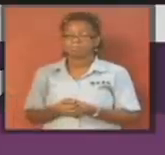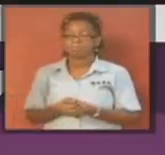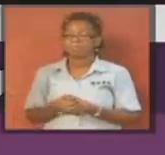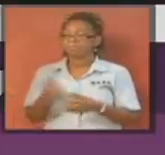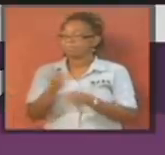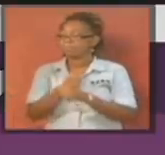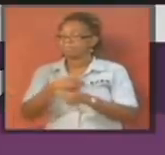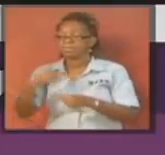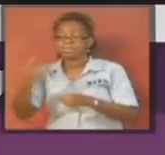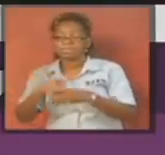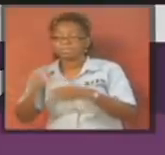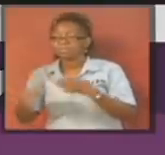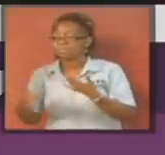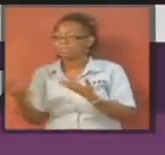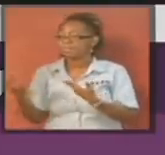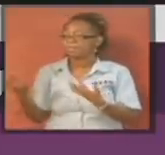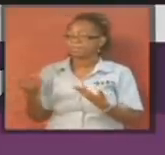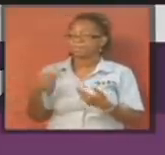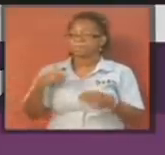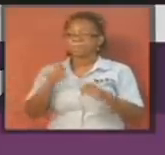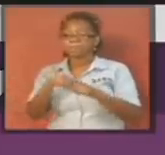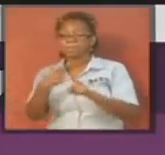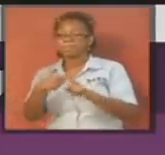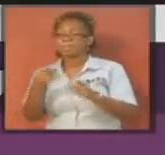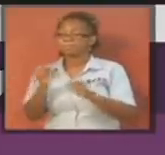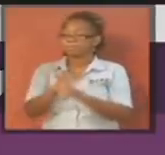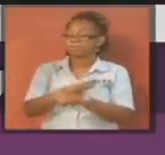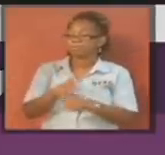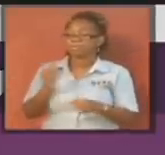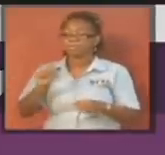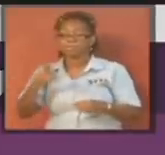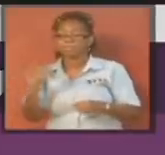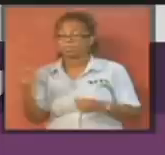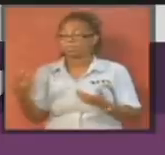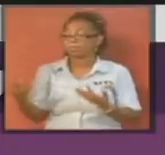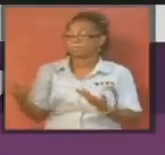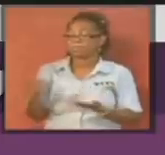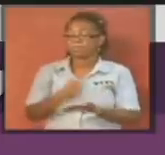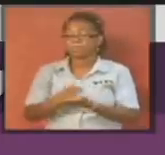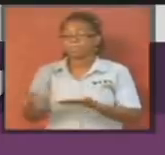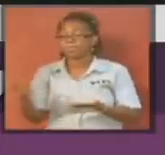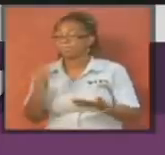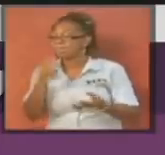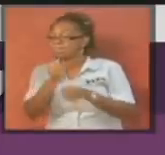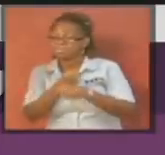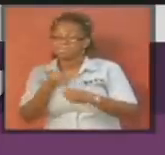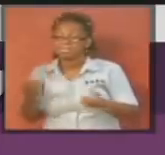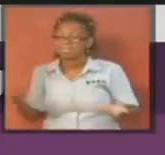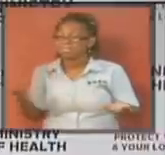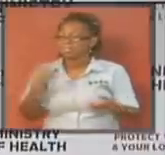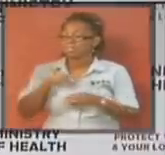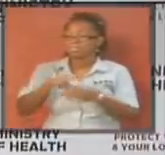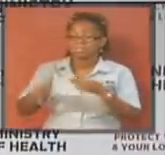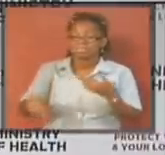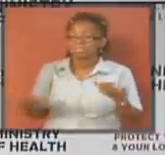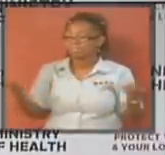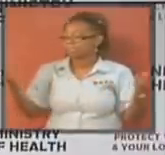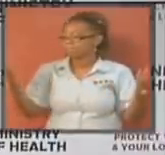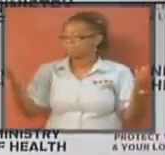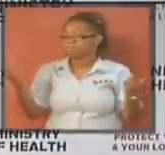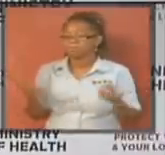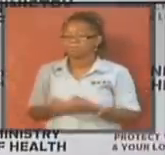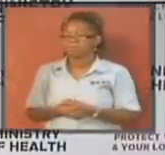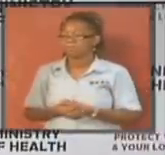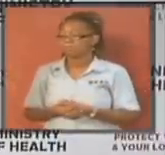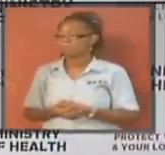work. So can you just give us some details as to those two things? Thank you. Sure. So I have up to date, I